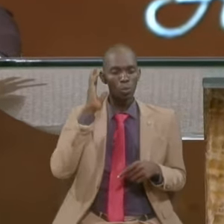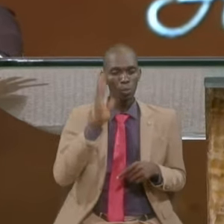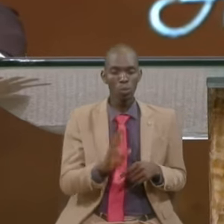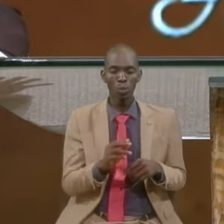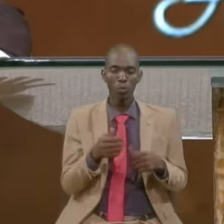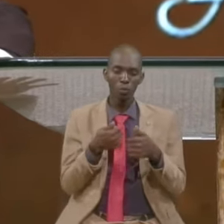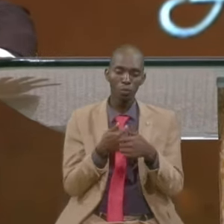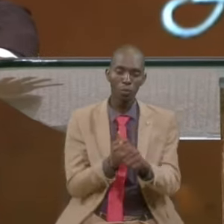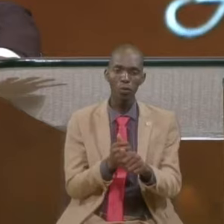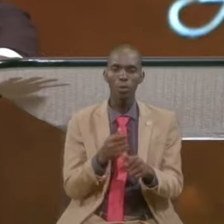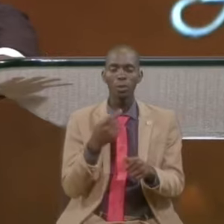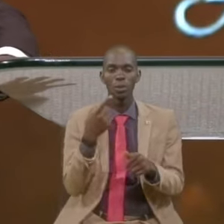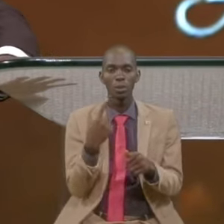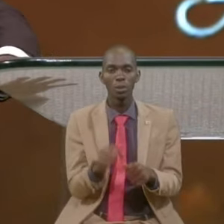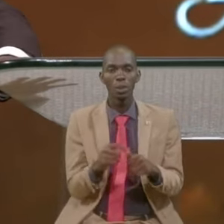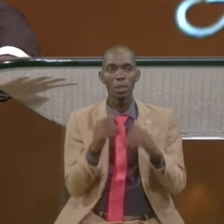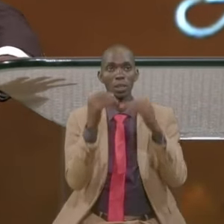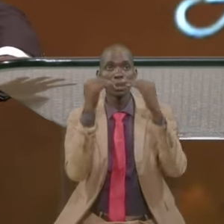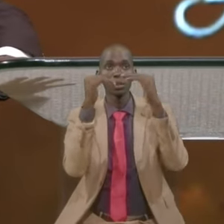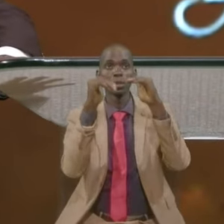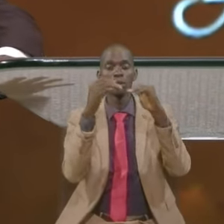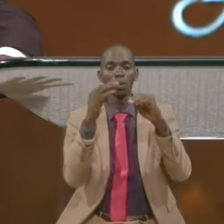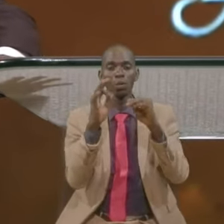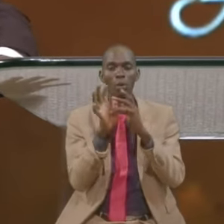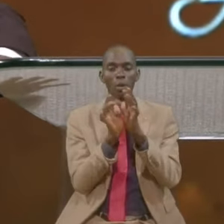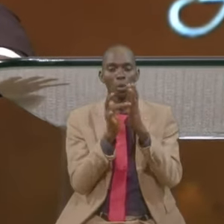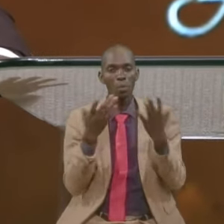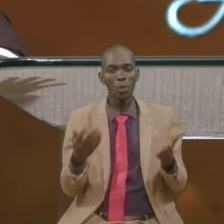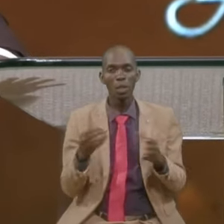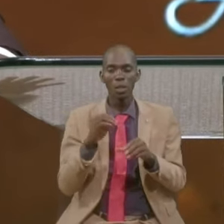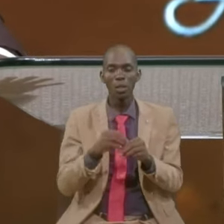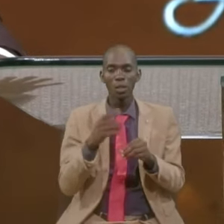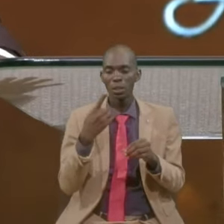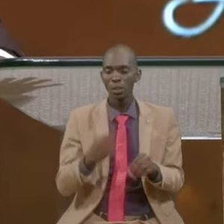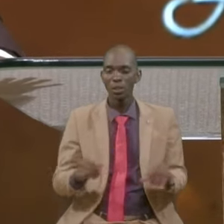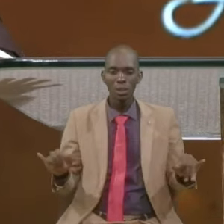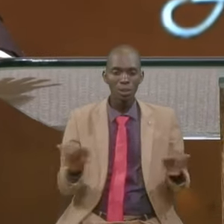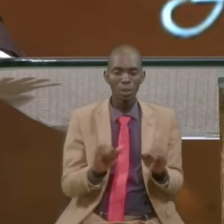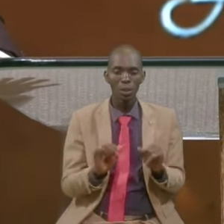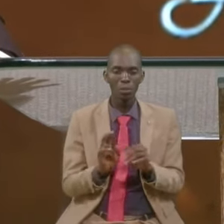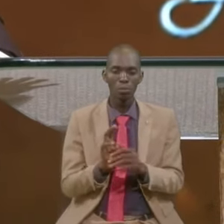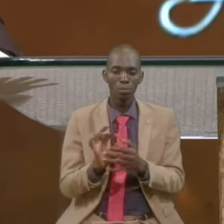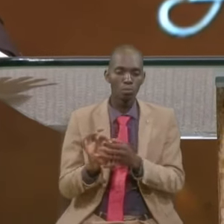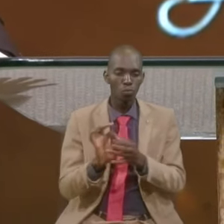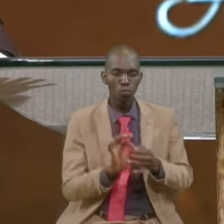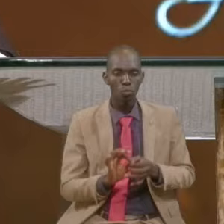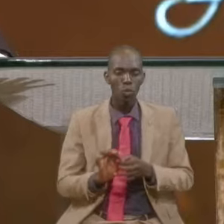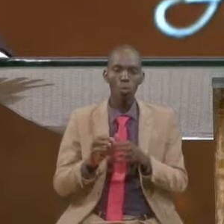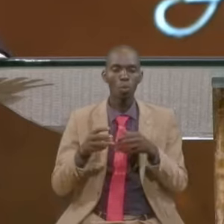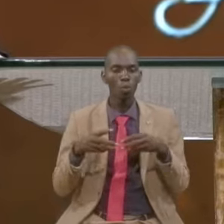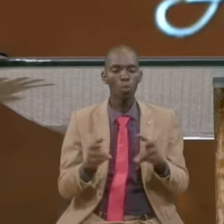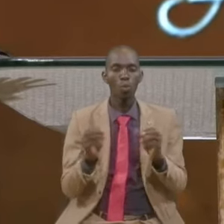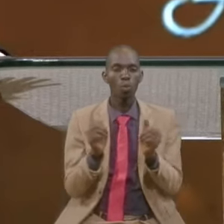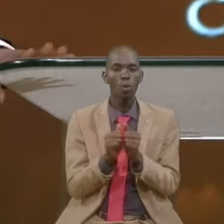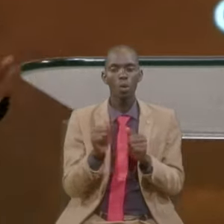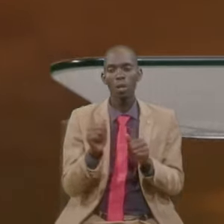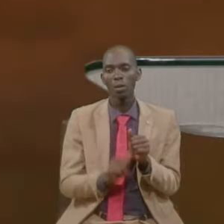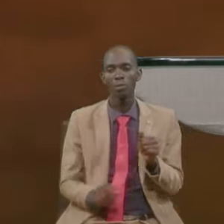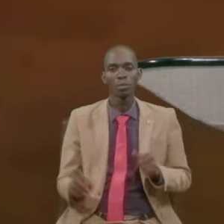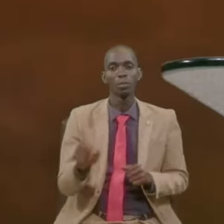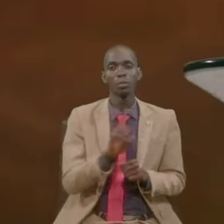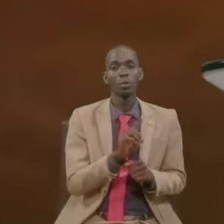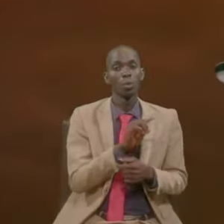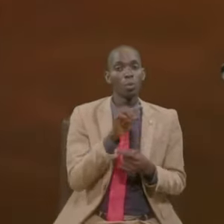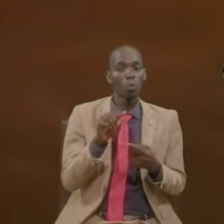standard of the Bible in the same uniform way with everybody. What God